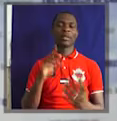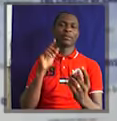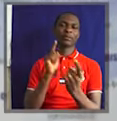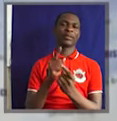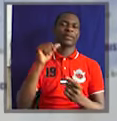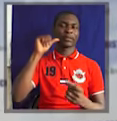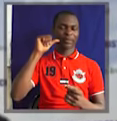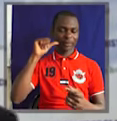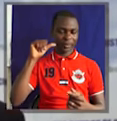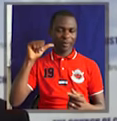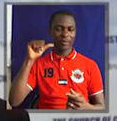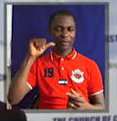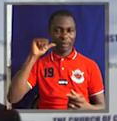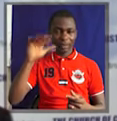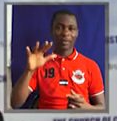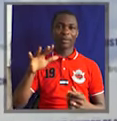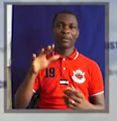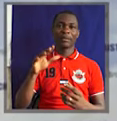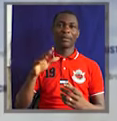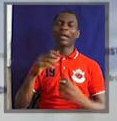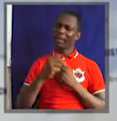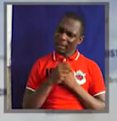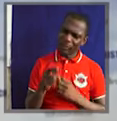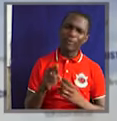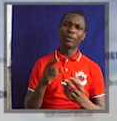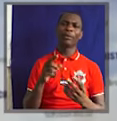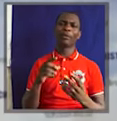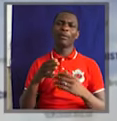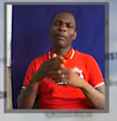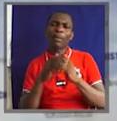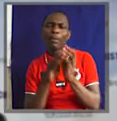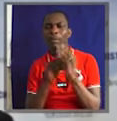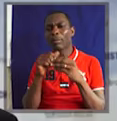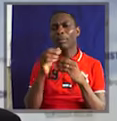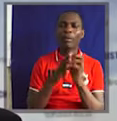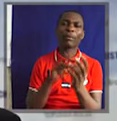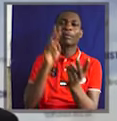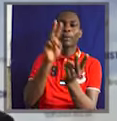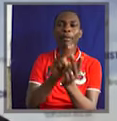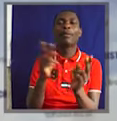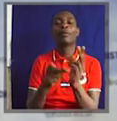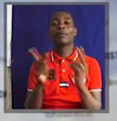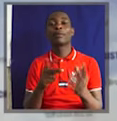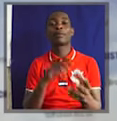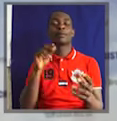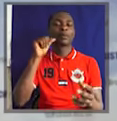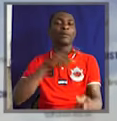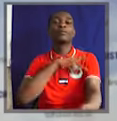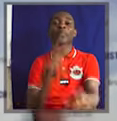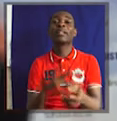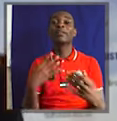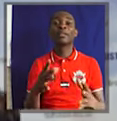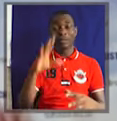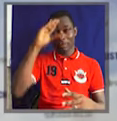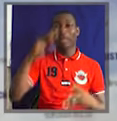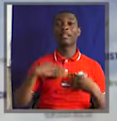dia ben sabe na na koda no nyinsan onyinsan awia wo se nyamea na ababa wa no abre no